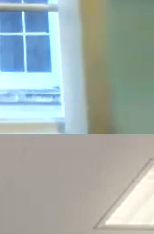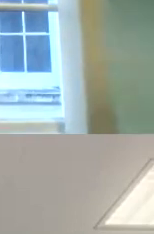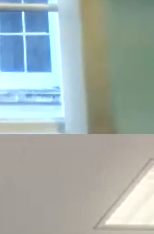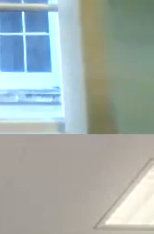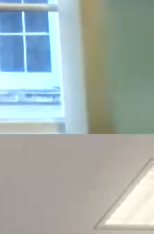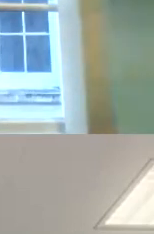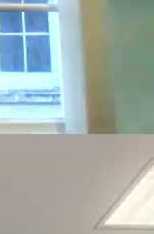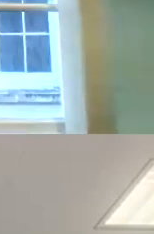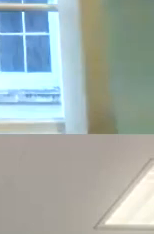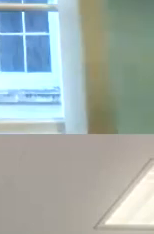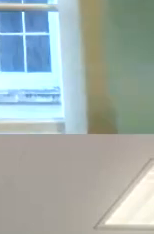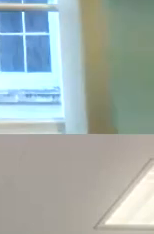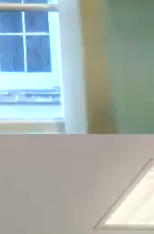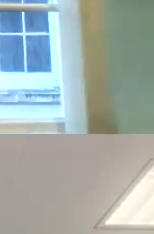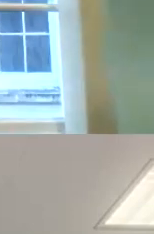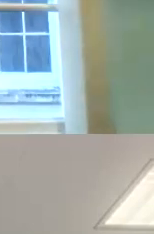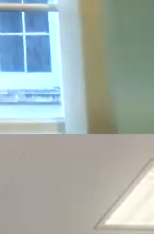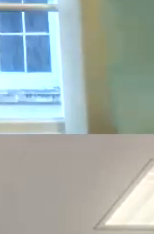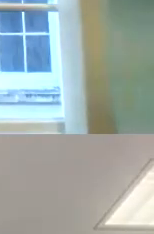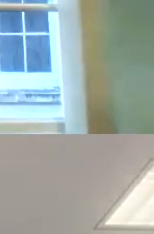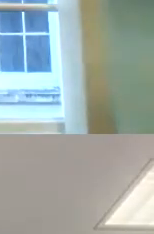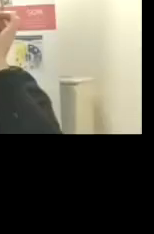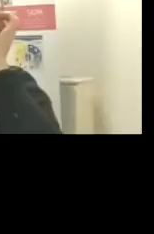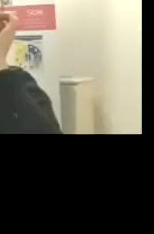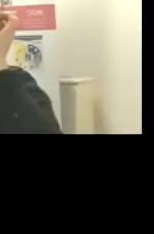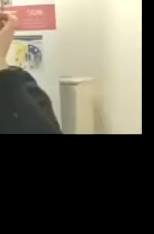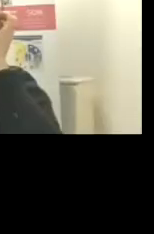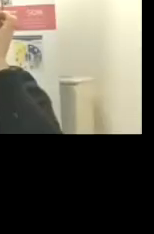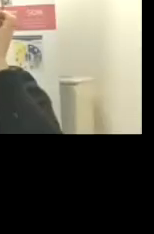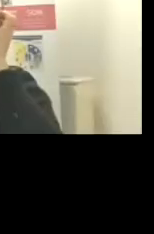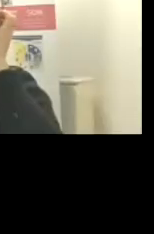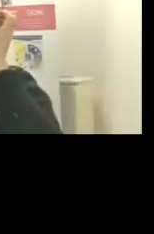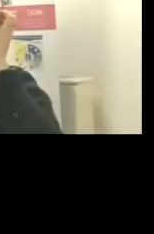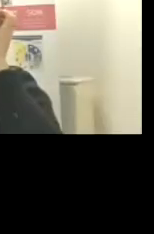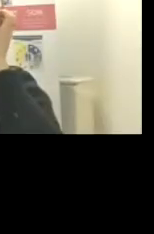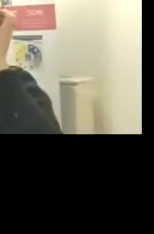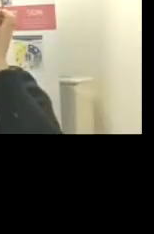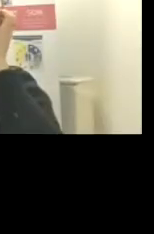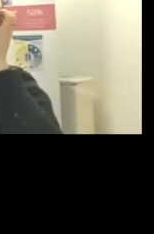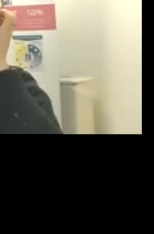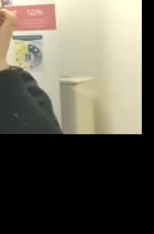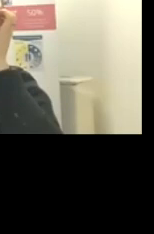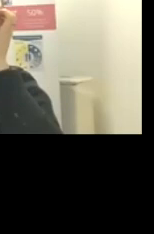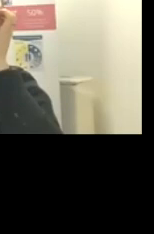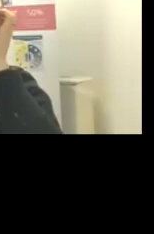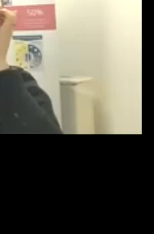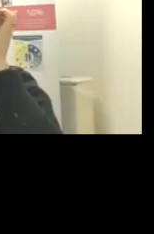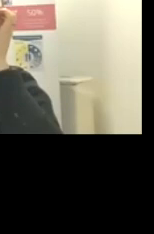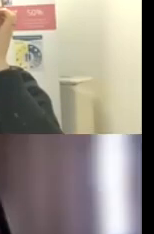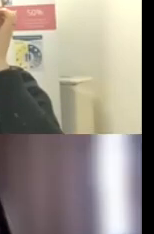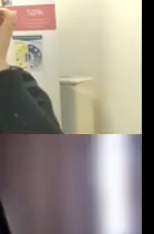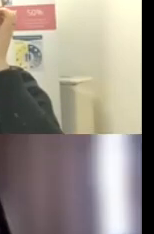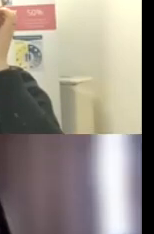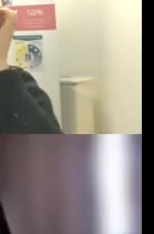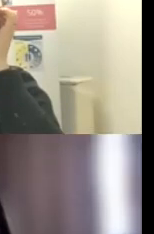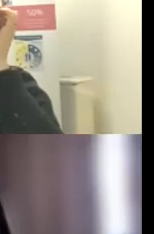important. And thanks to everyone for your interest today and coming along to the event. This is our first step in reducing the